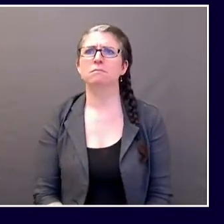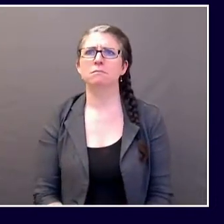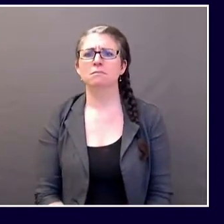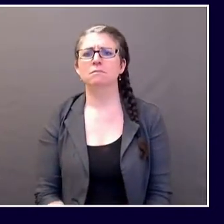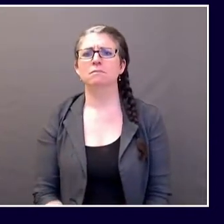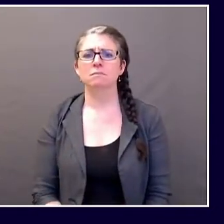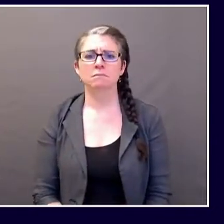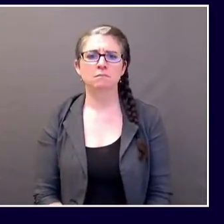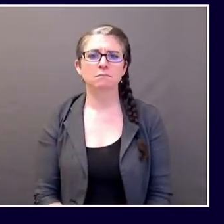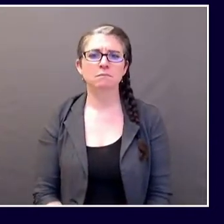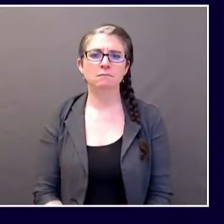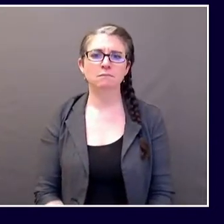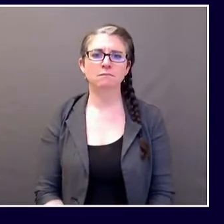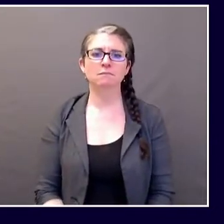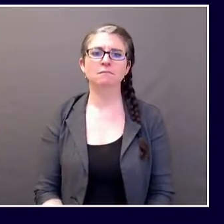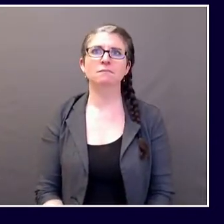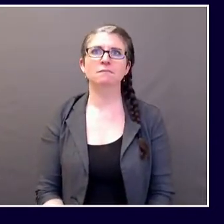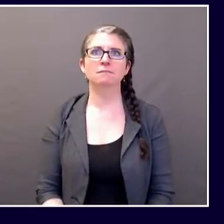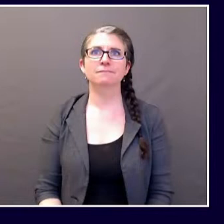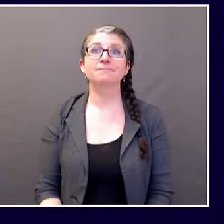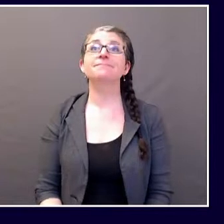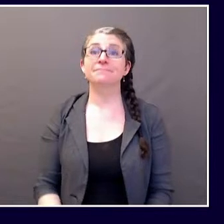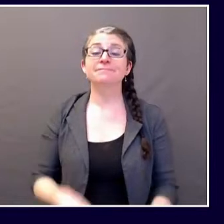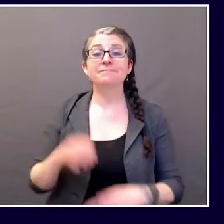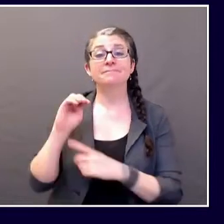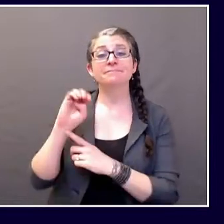over to Megan from WMTW next.